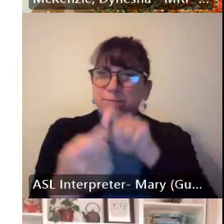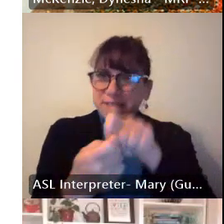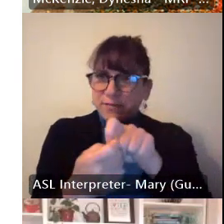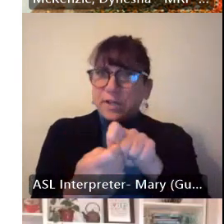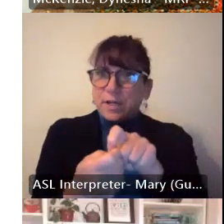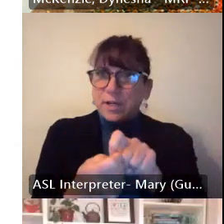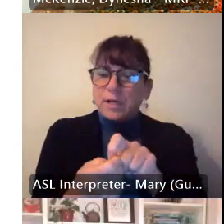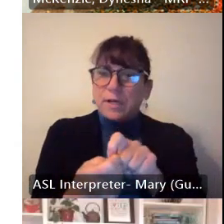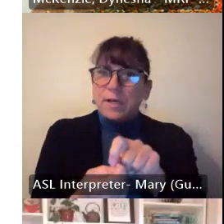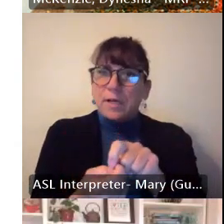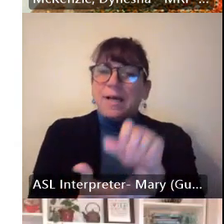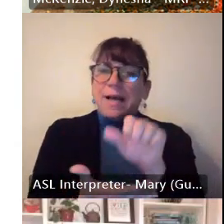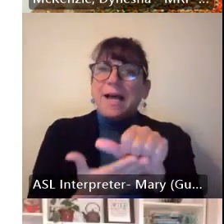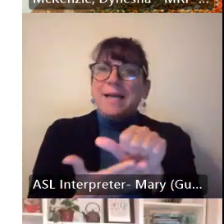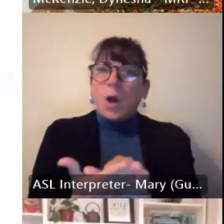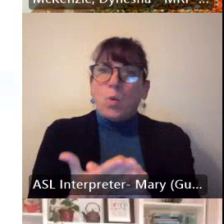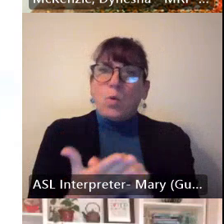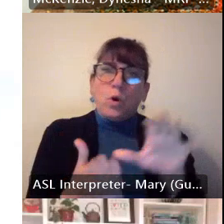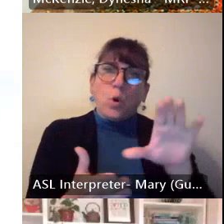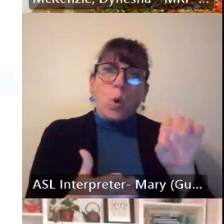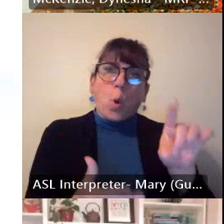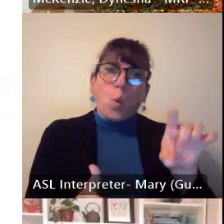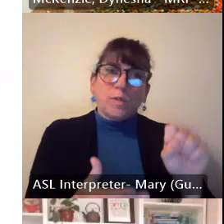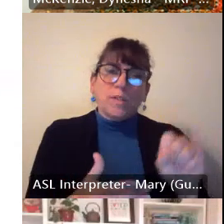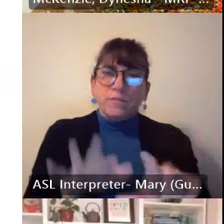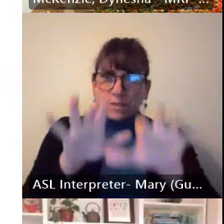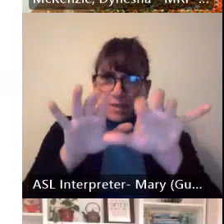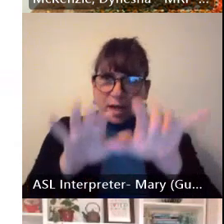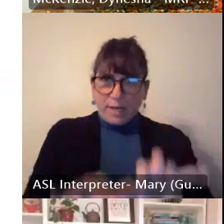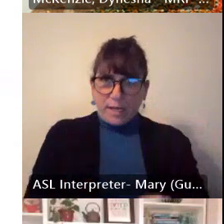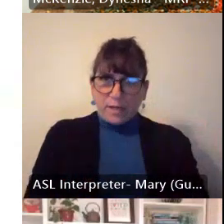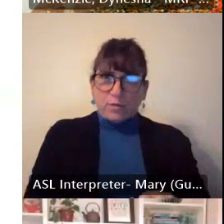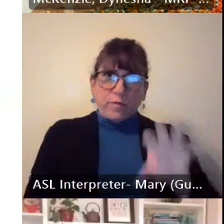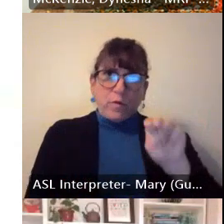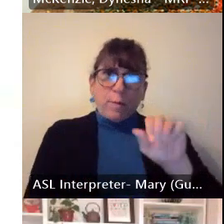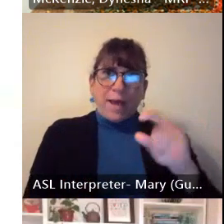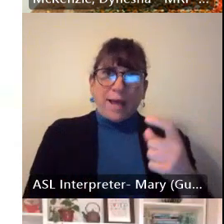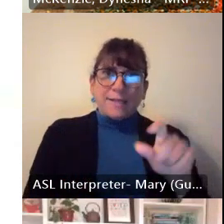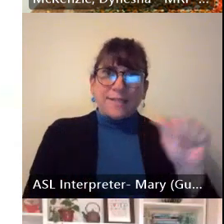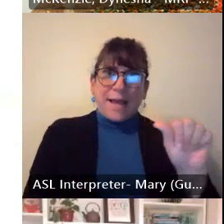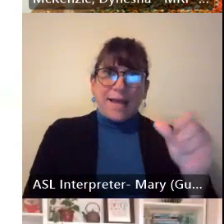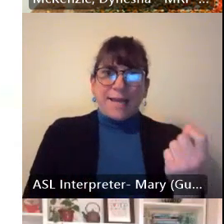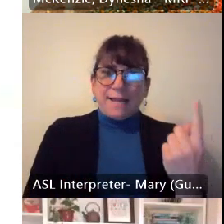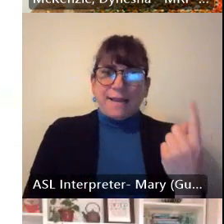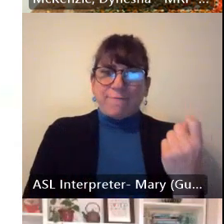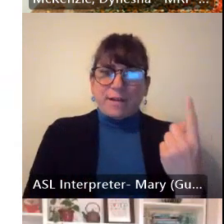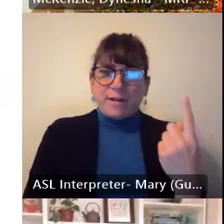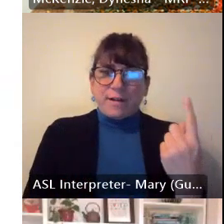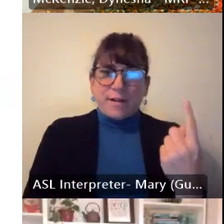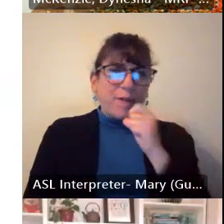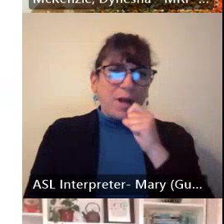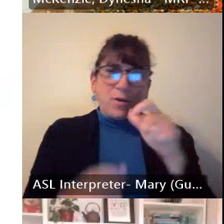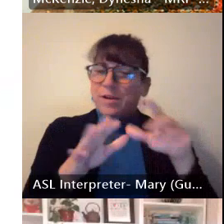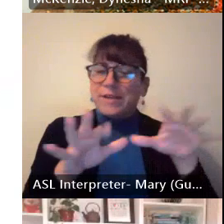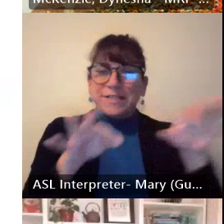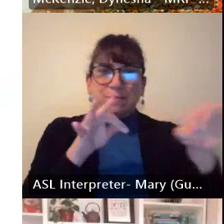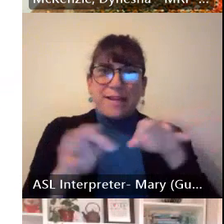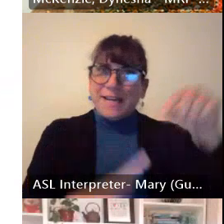account codes for putting data into Max A-11. I'm not going to go into great detail about that